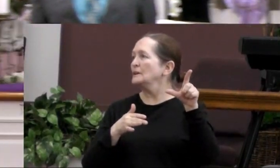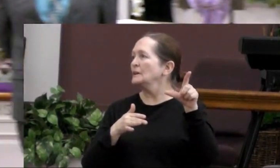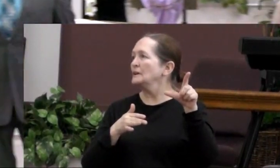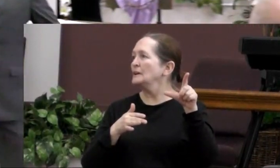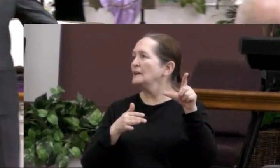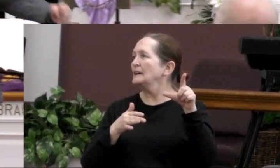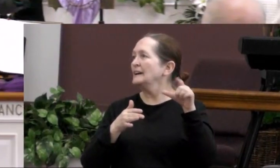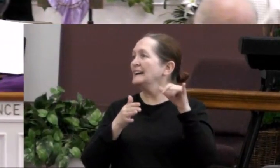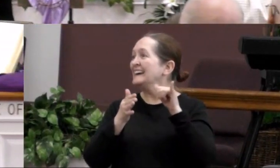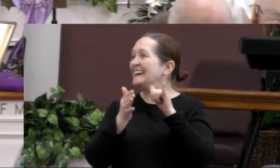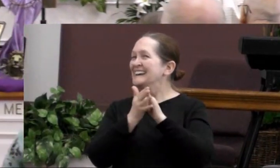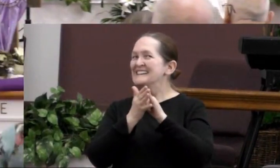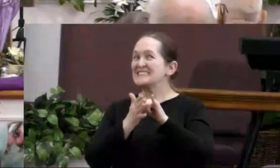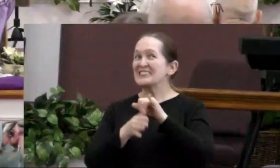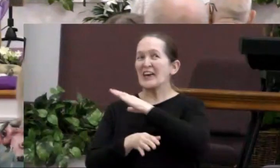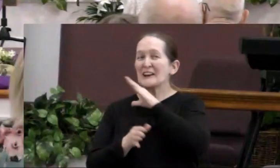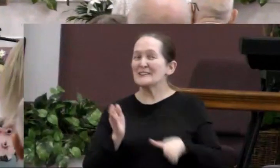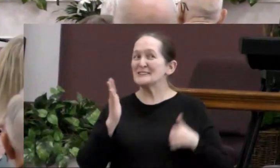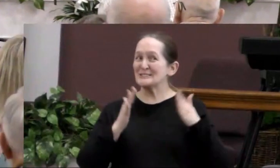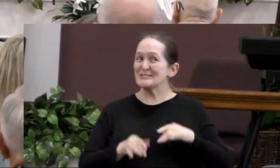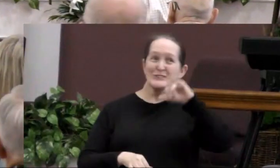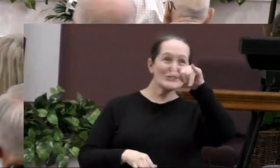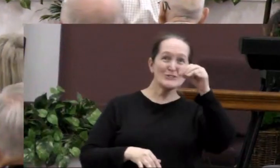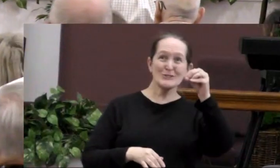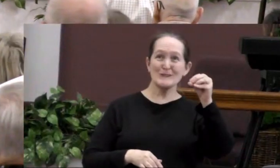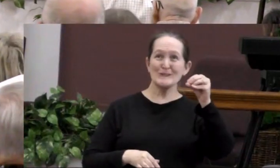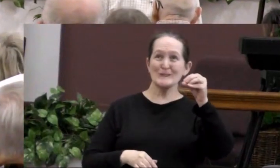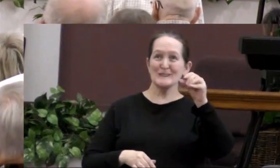is that a Christian joy?